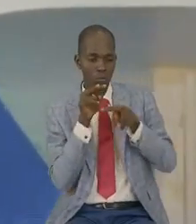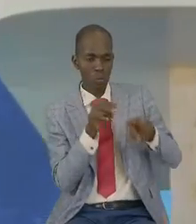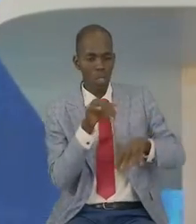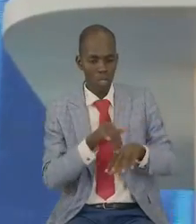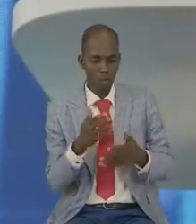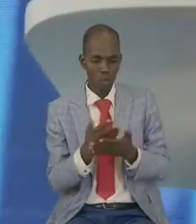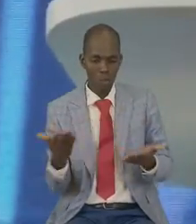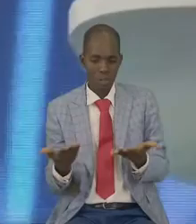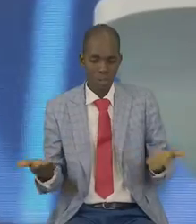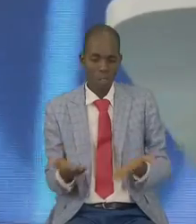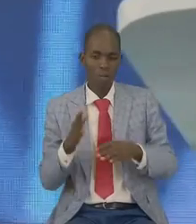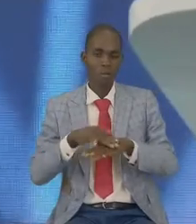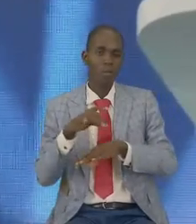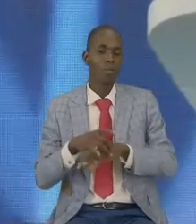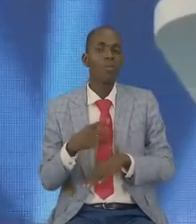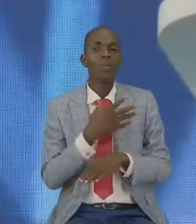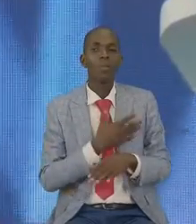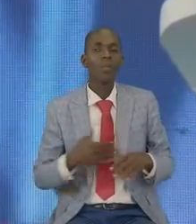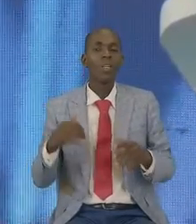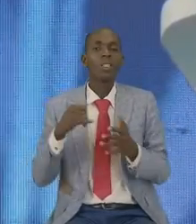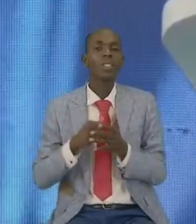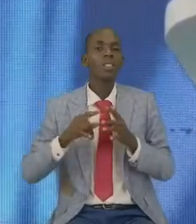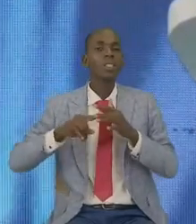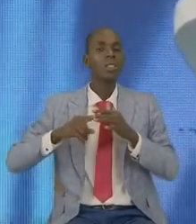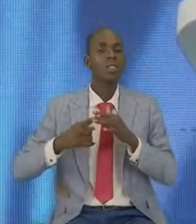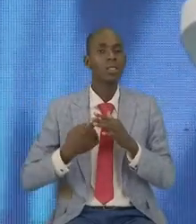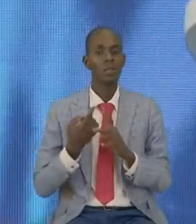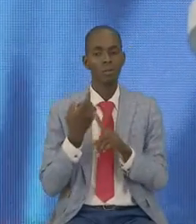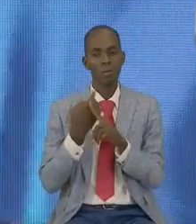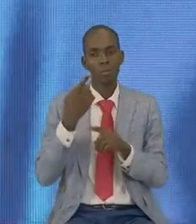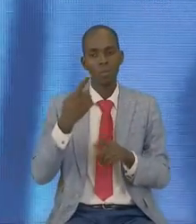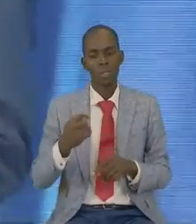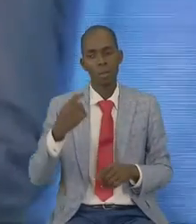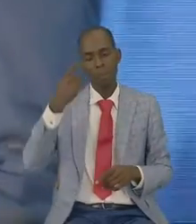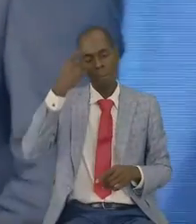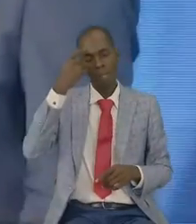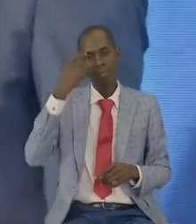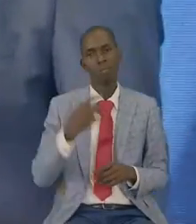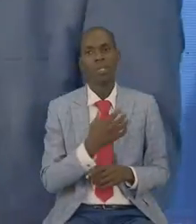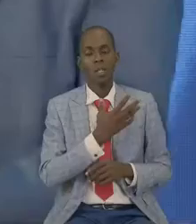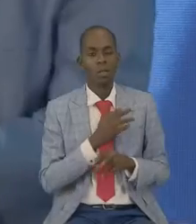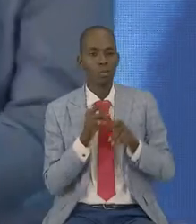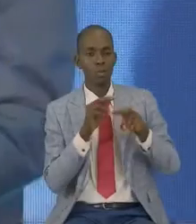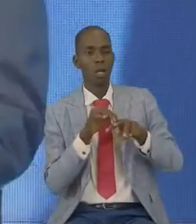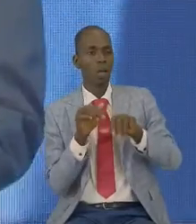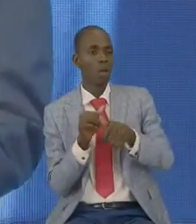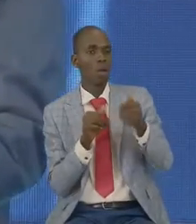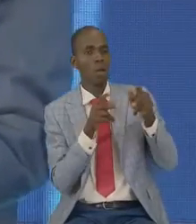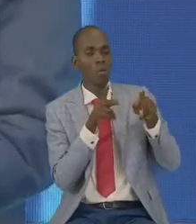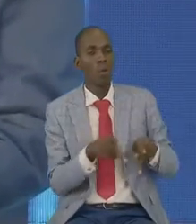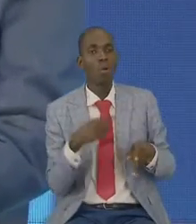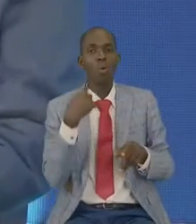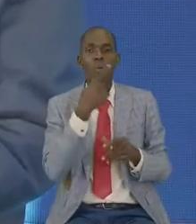on earth. And it starts from the mind. And he looks at another person who